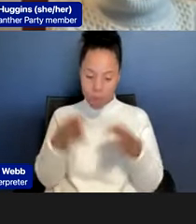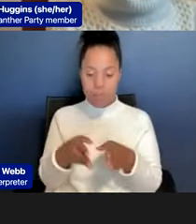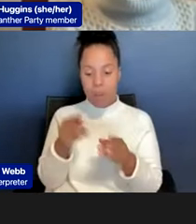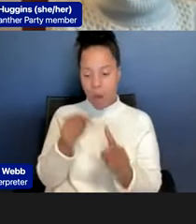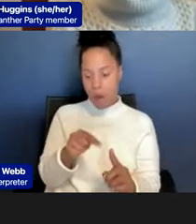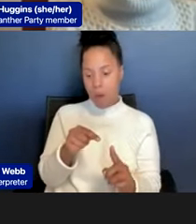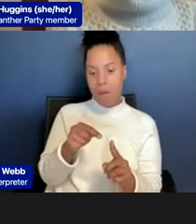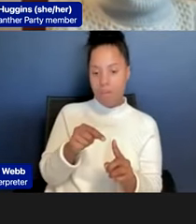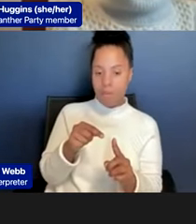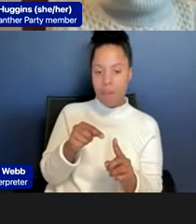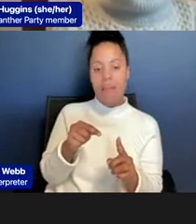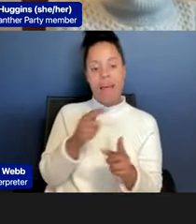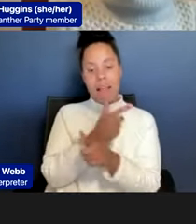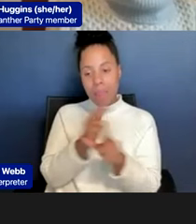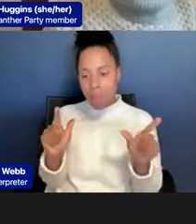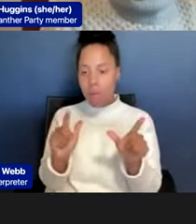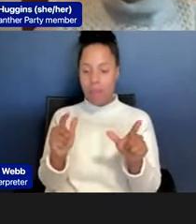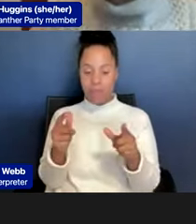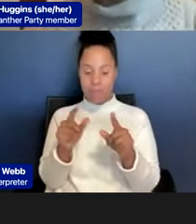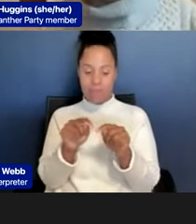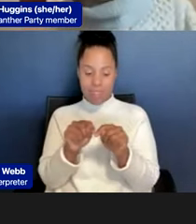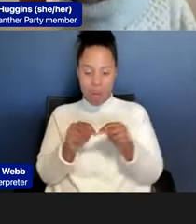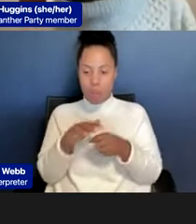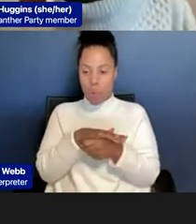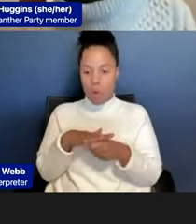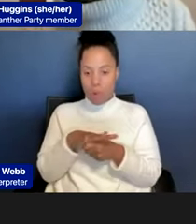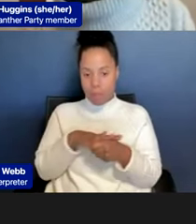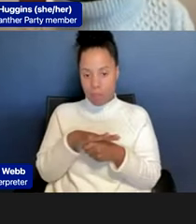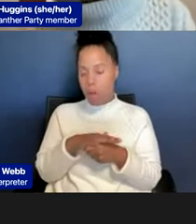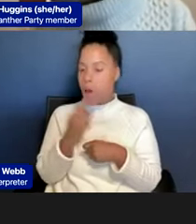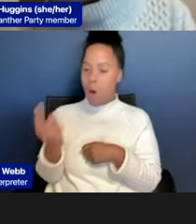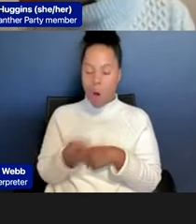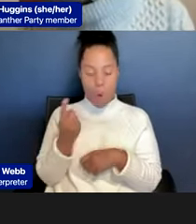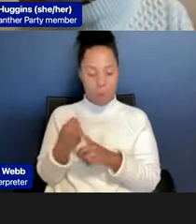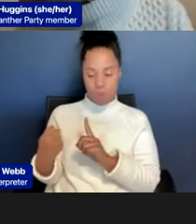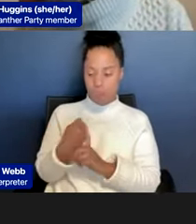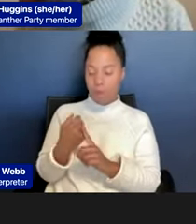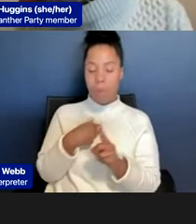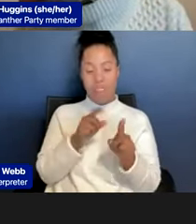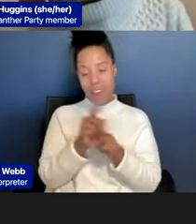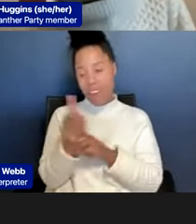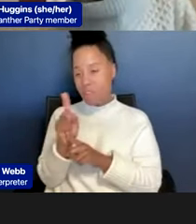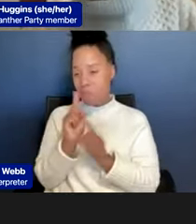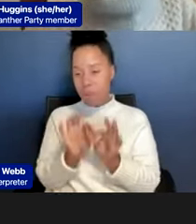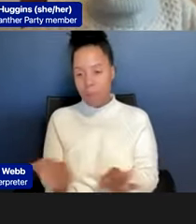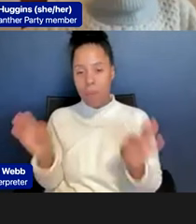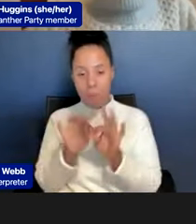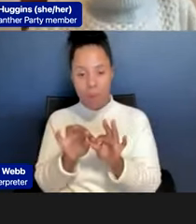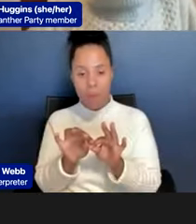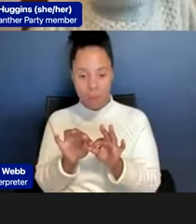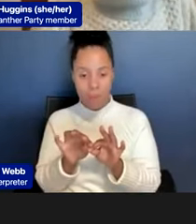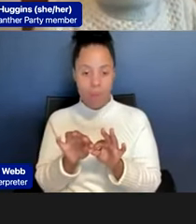the focus on liberated territories, always struck me as extremely important within